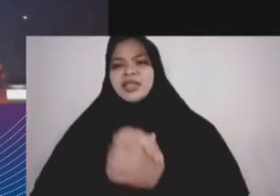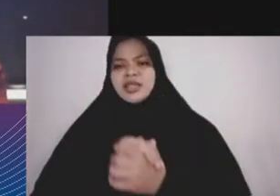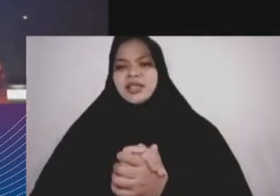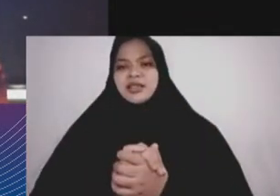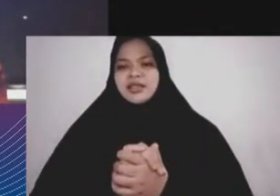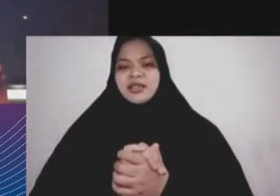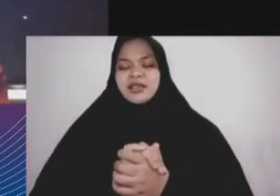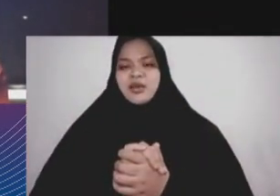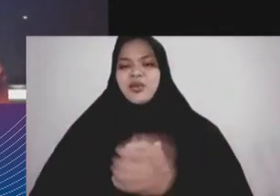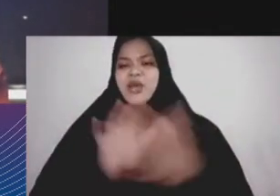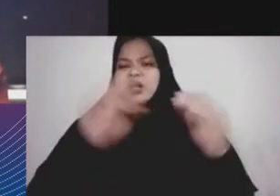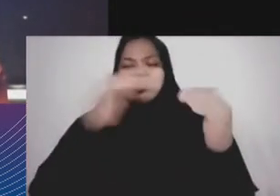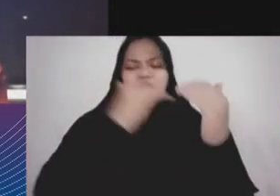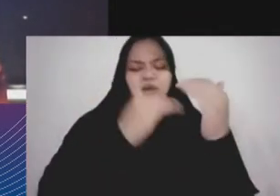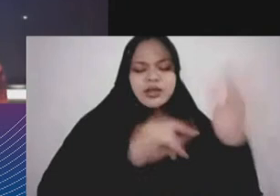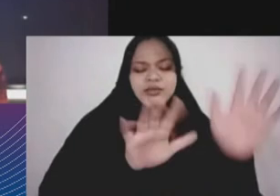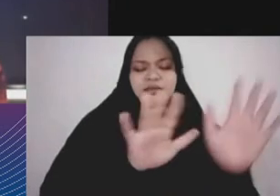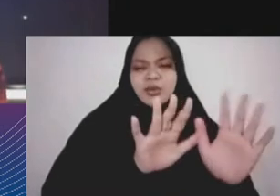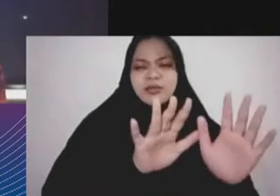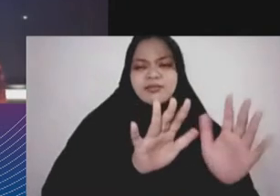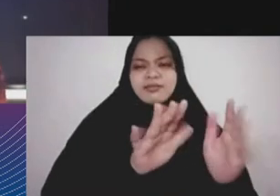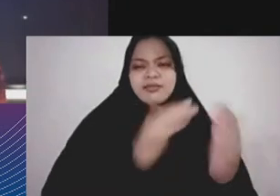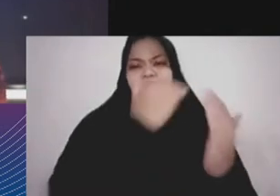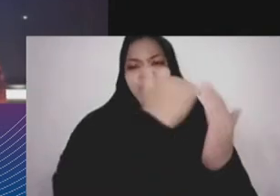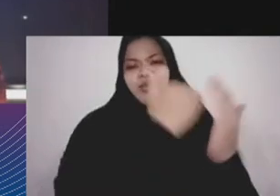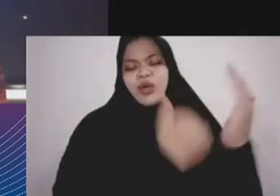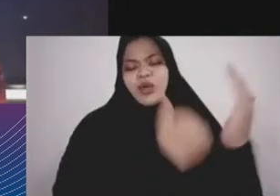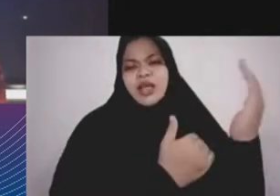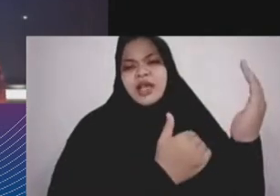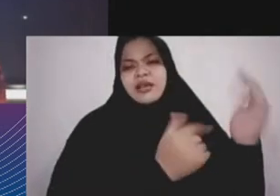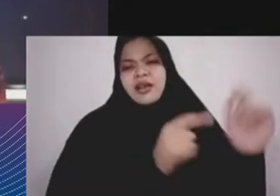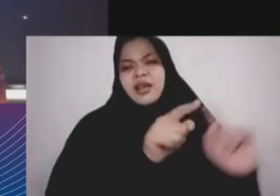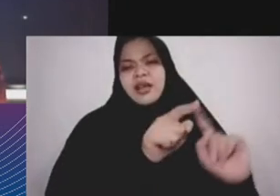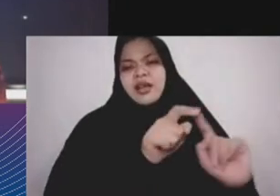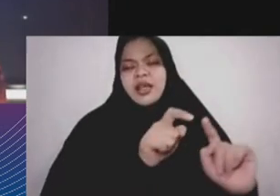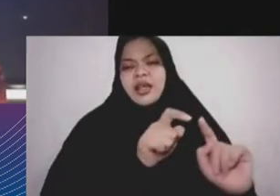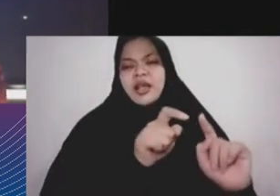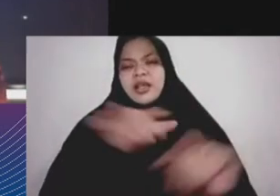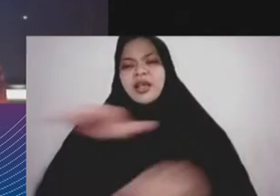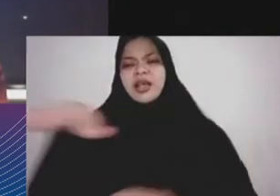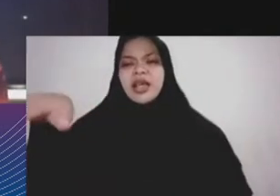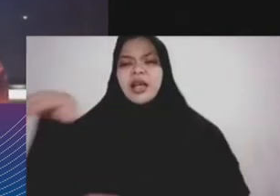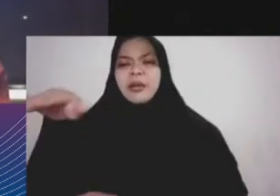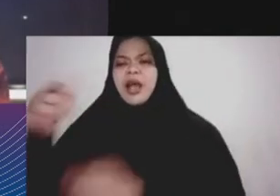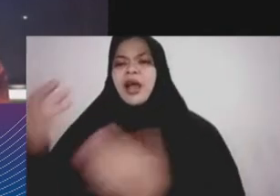This is qualification of the criminal,